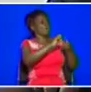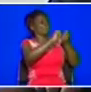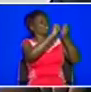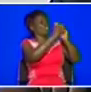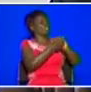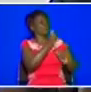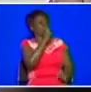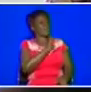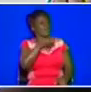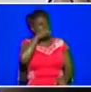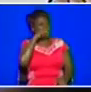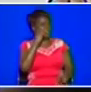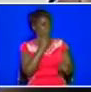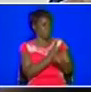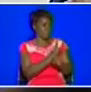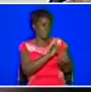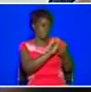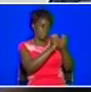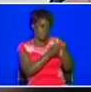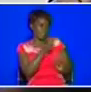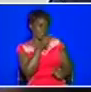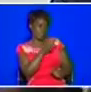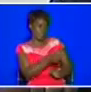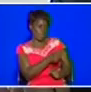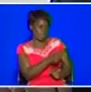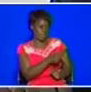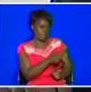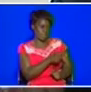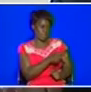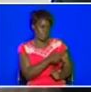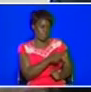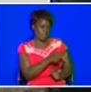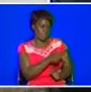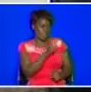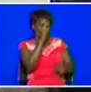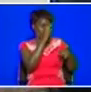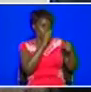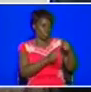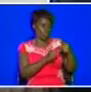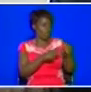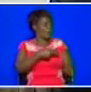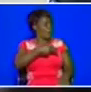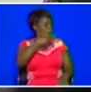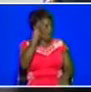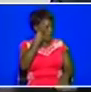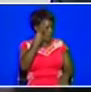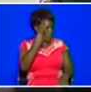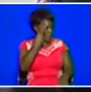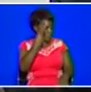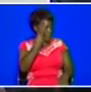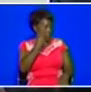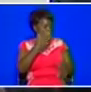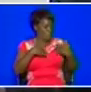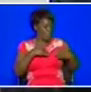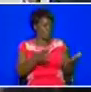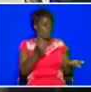primary to secondary. Mm-hmm. But even with that transition, the attrition rate is very high. So of the ones which